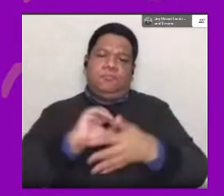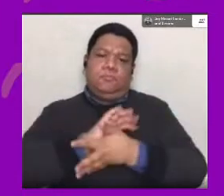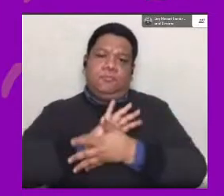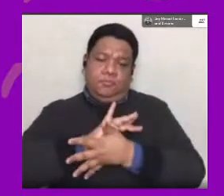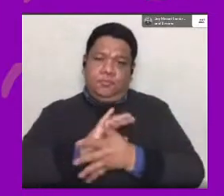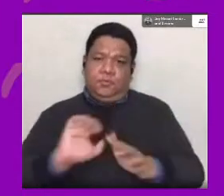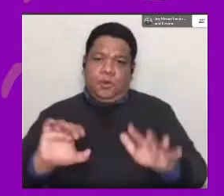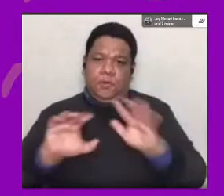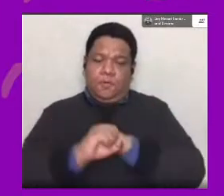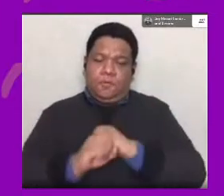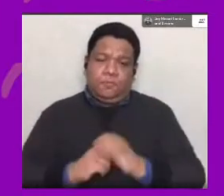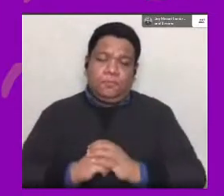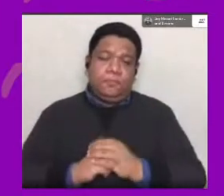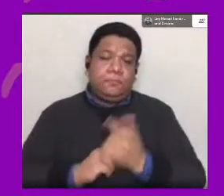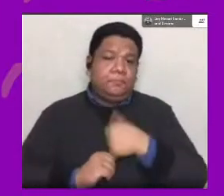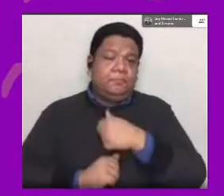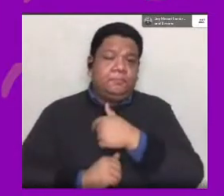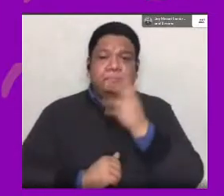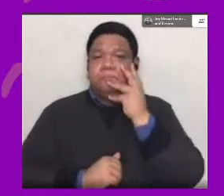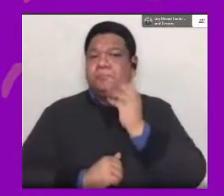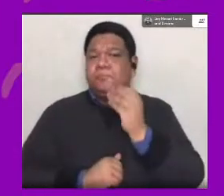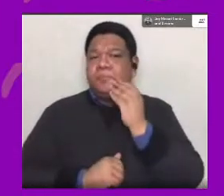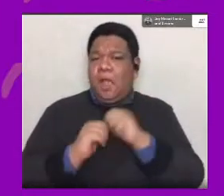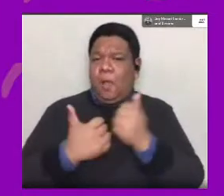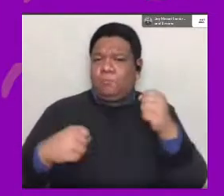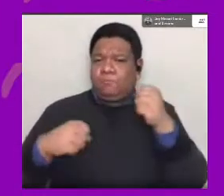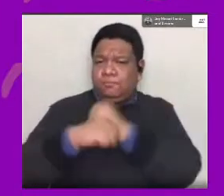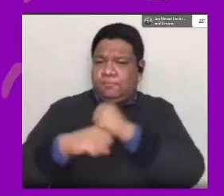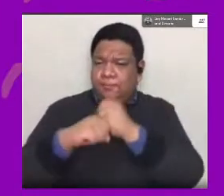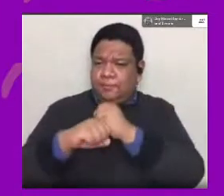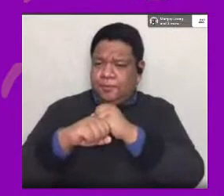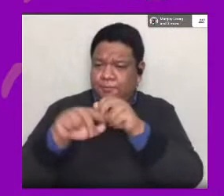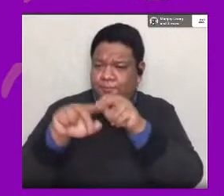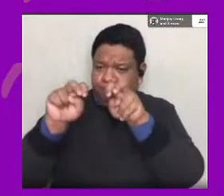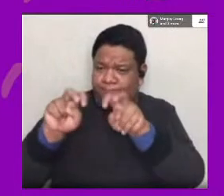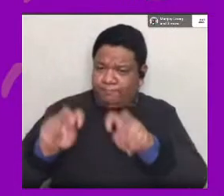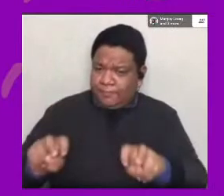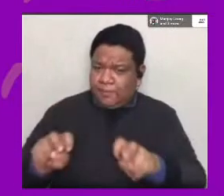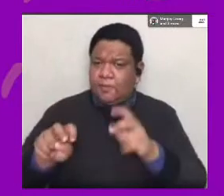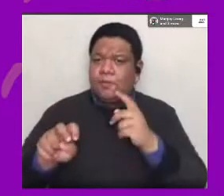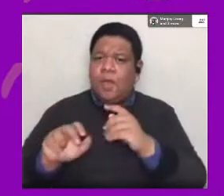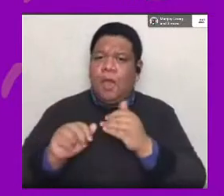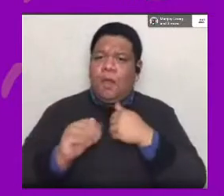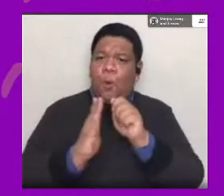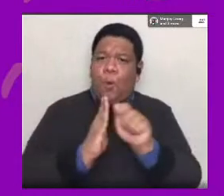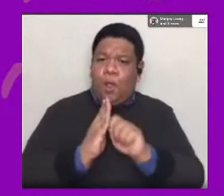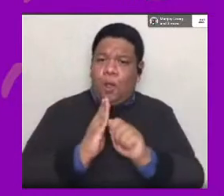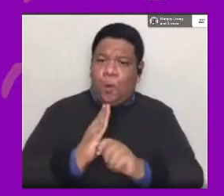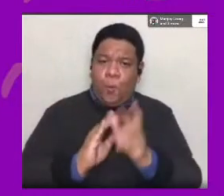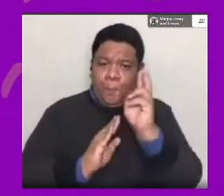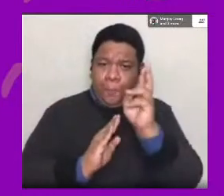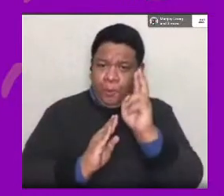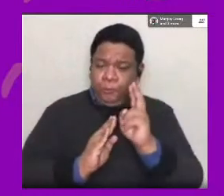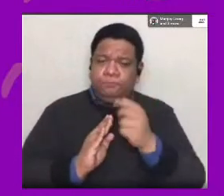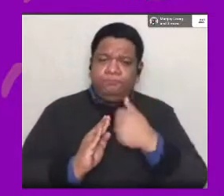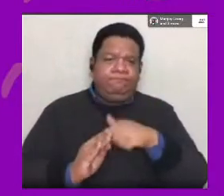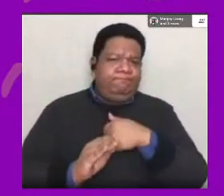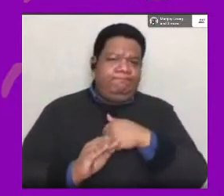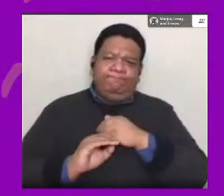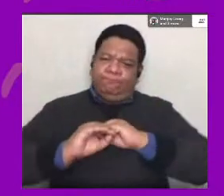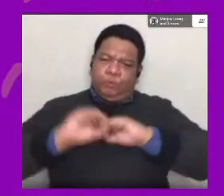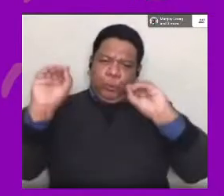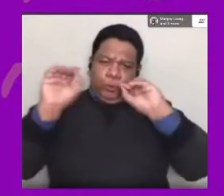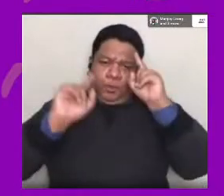was our experience on conducting this gender assessment and co-writing the report, We have no doubt that